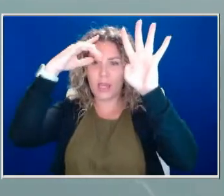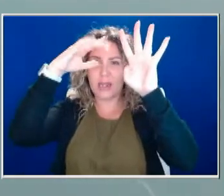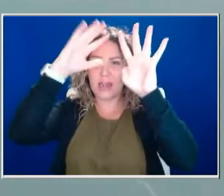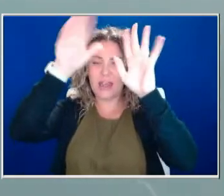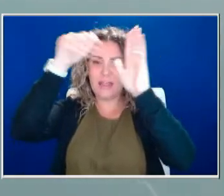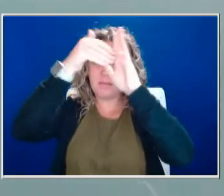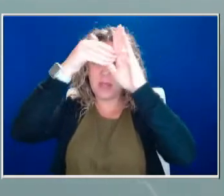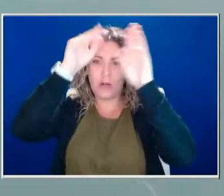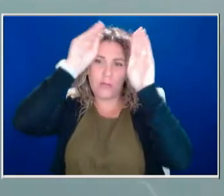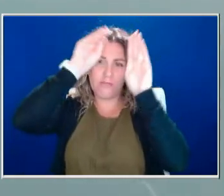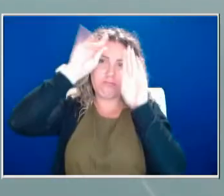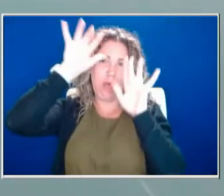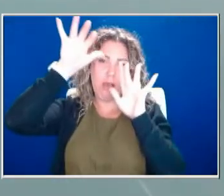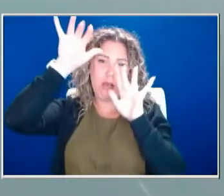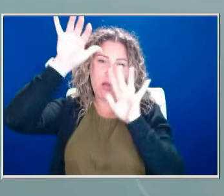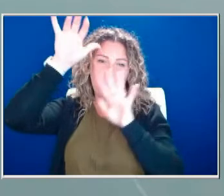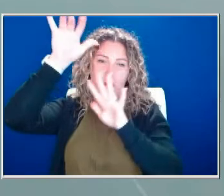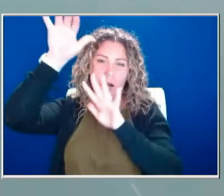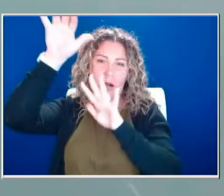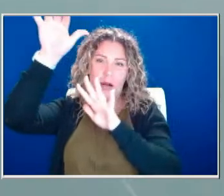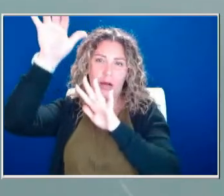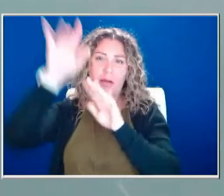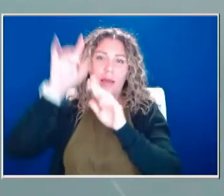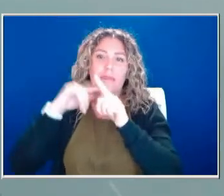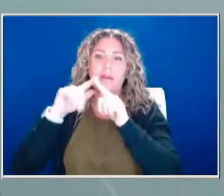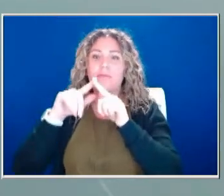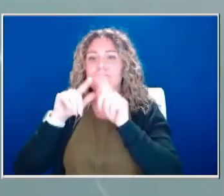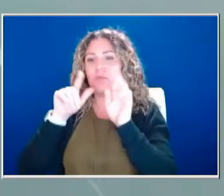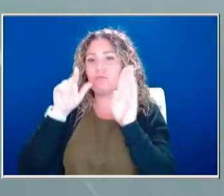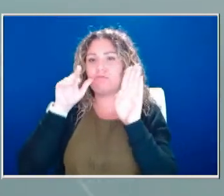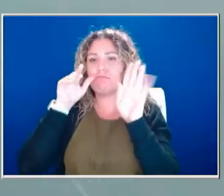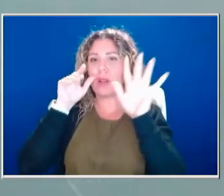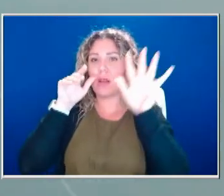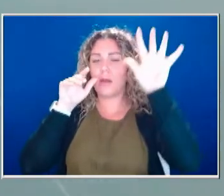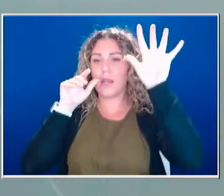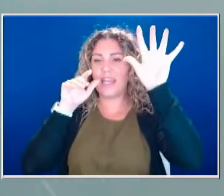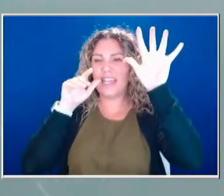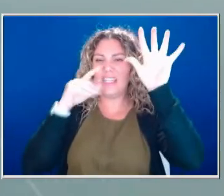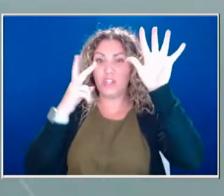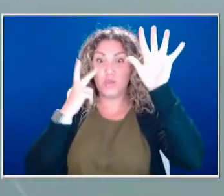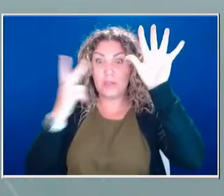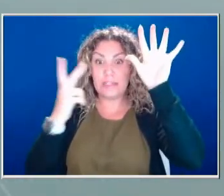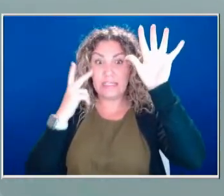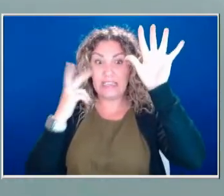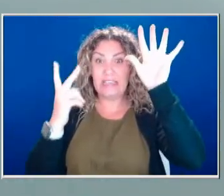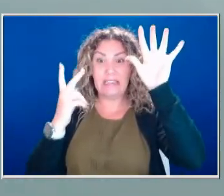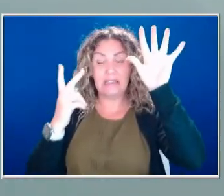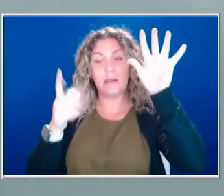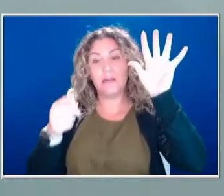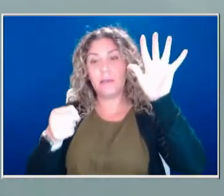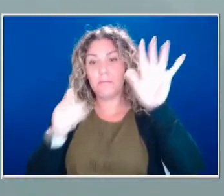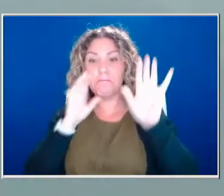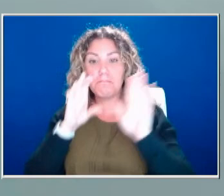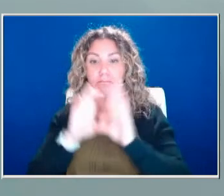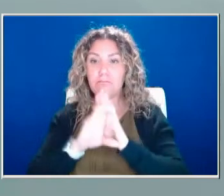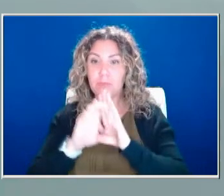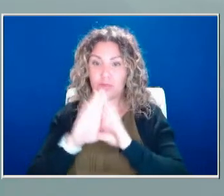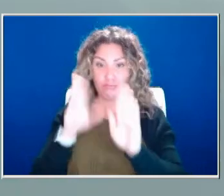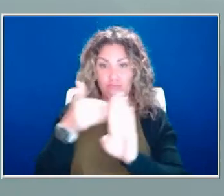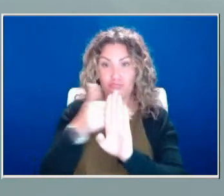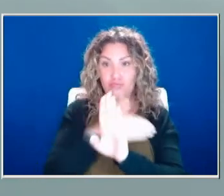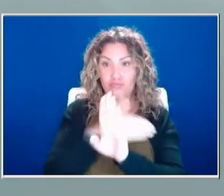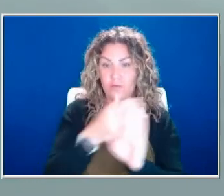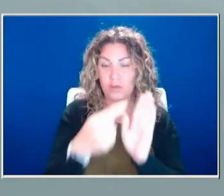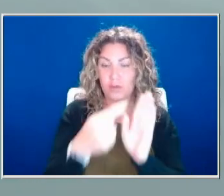and then on the side, on the left side. So that's the tangling there. Yeah, and so then you'll see on the previous one that we had, you'll see there